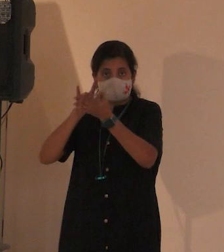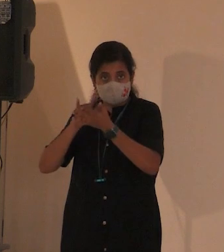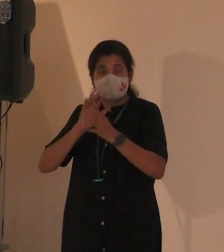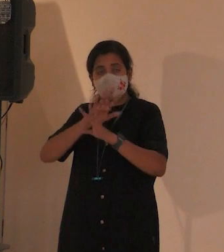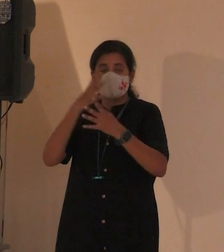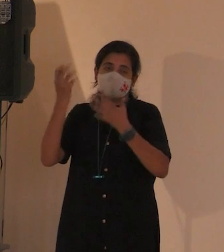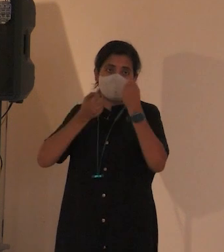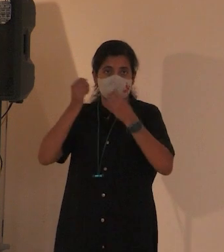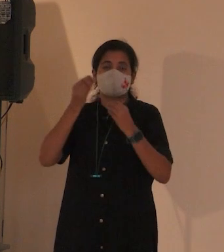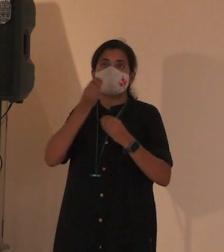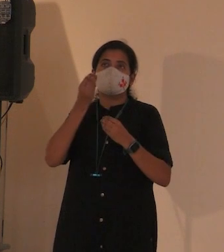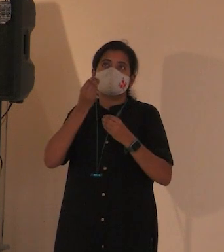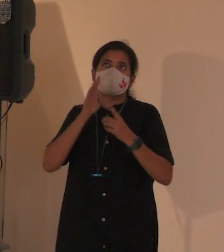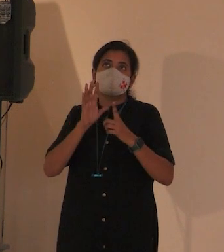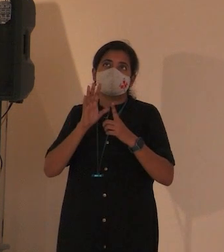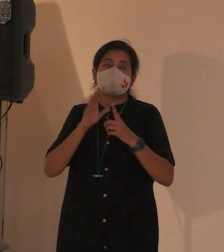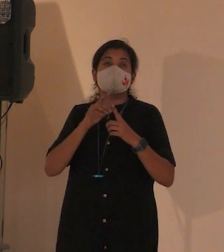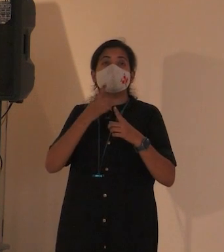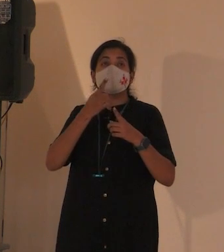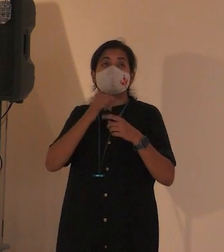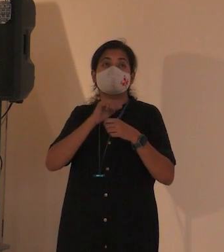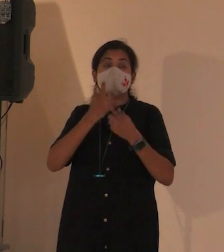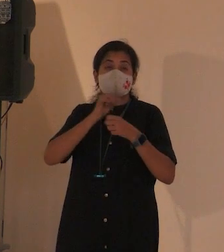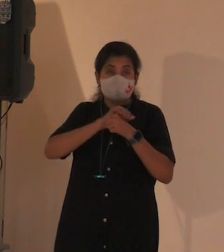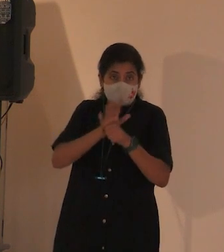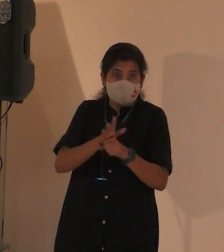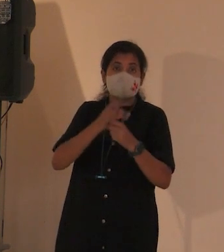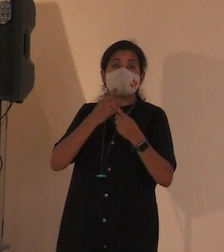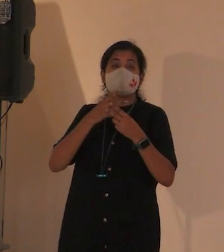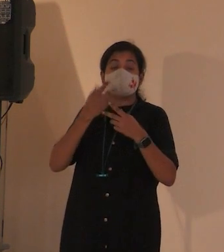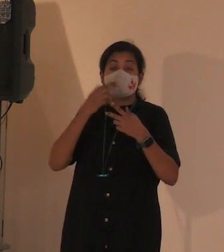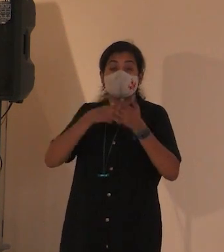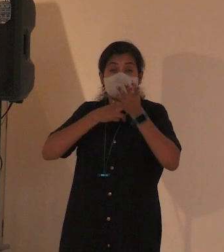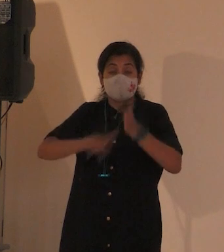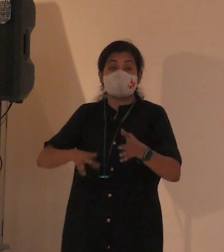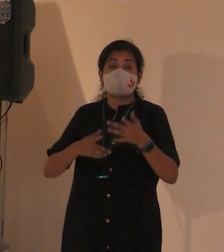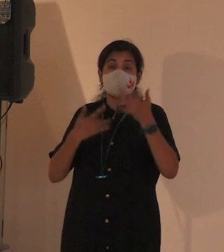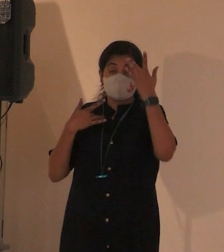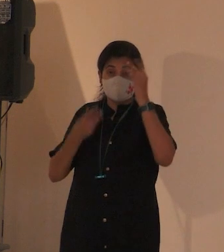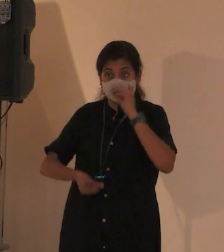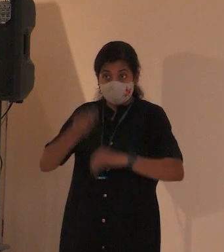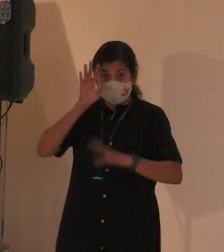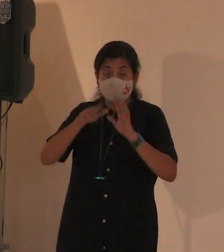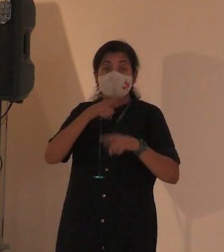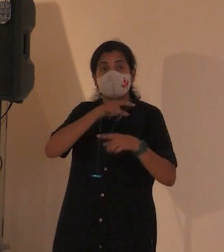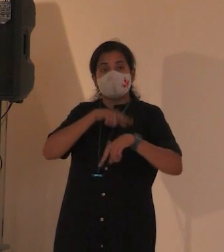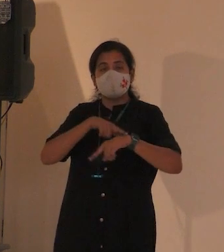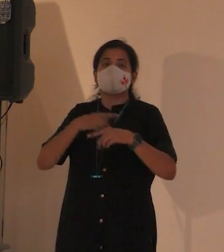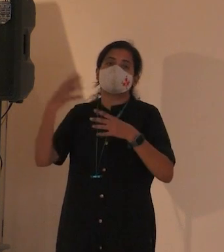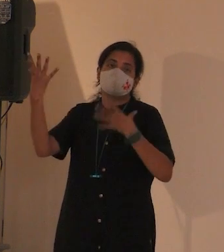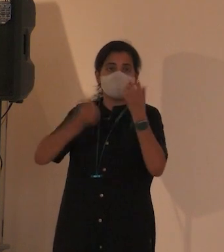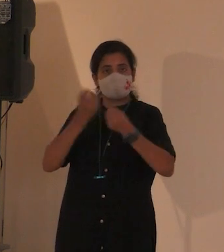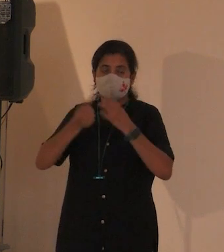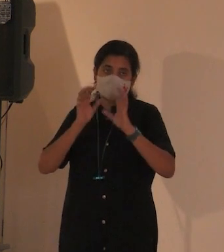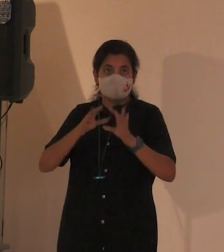done during epidemics, pandemics, as well as natural disaster. The photos that you see is the first set of doctors